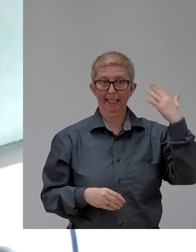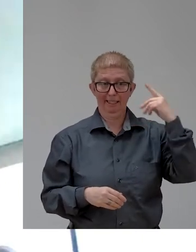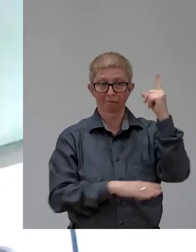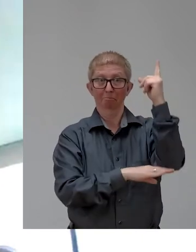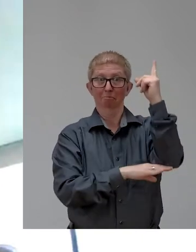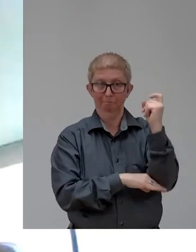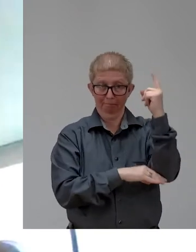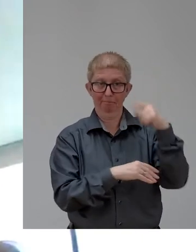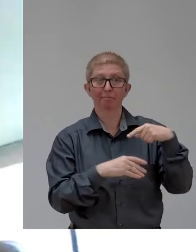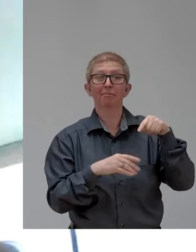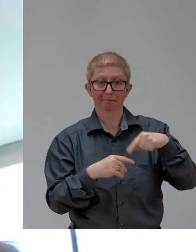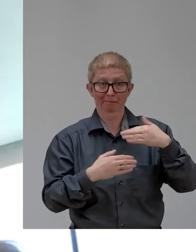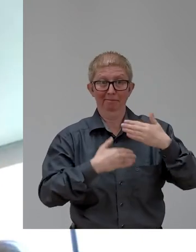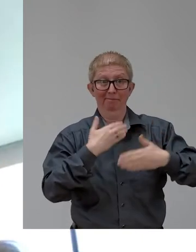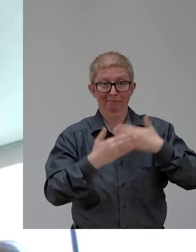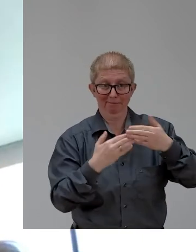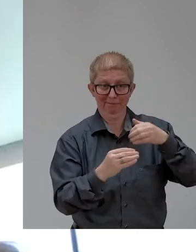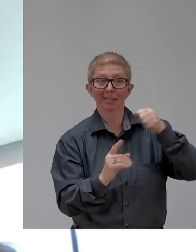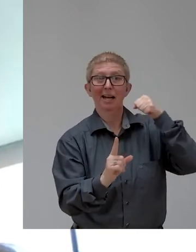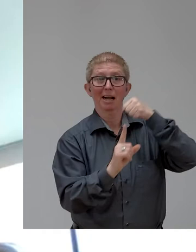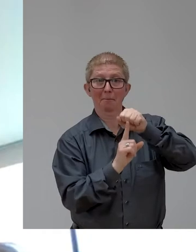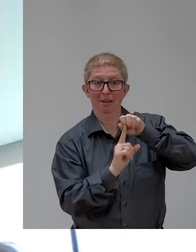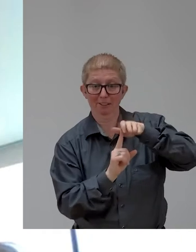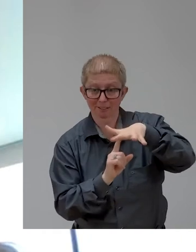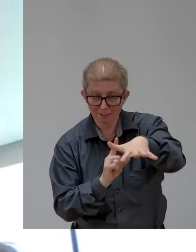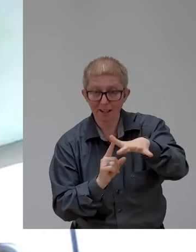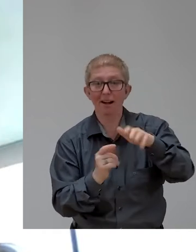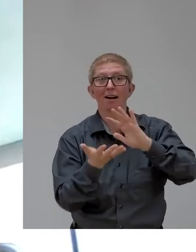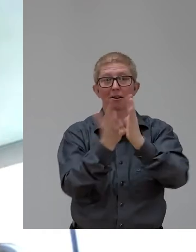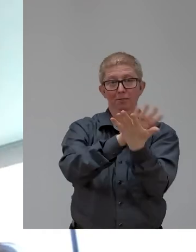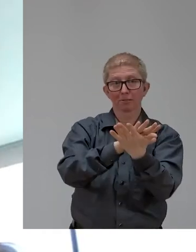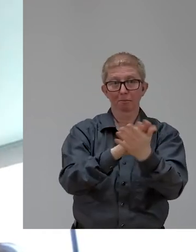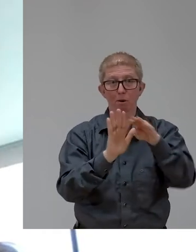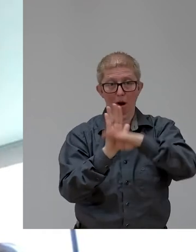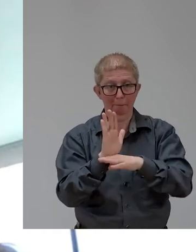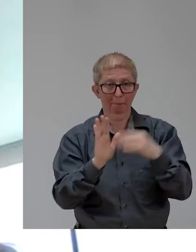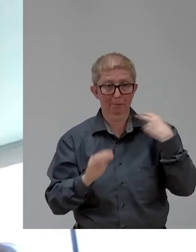since 2018. And we immediately had a crush on the program